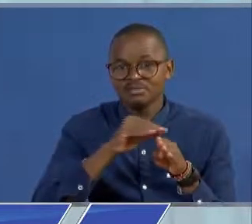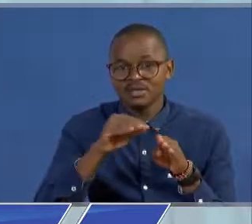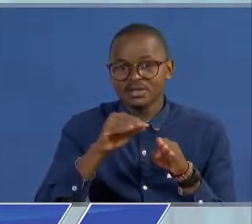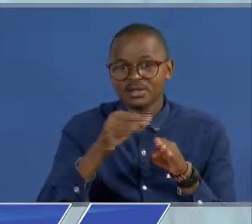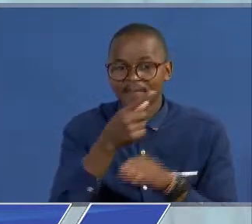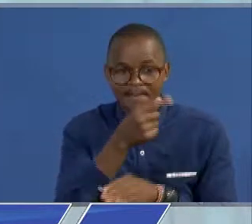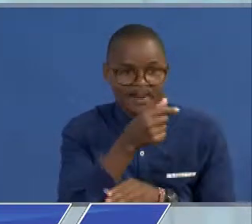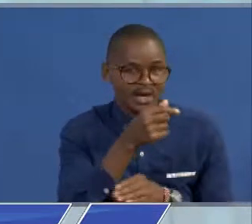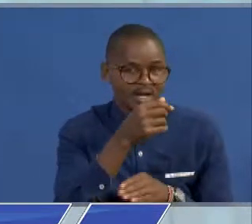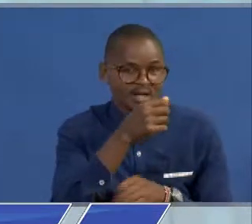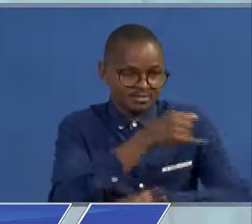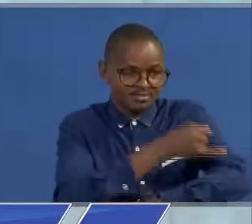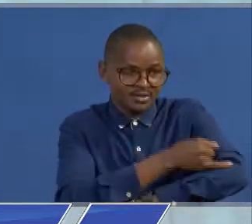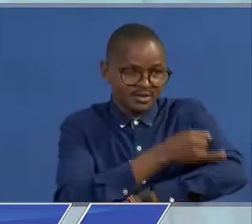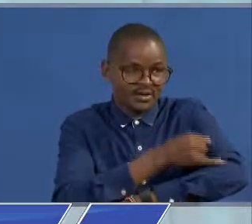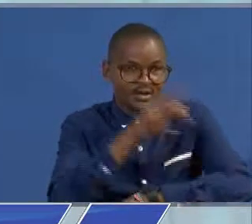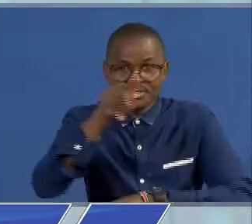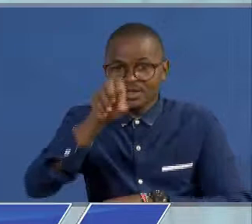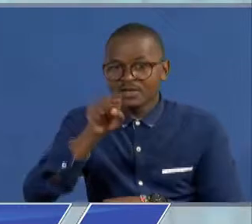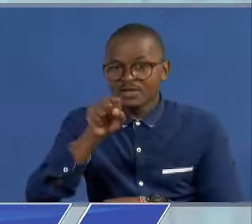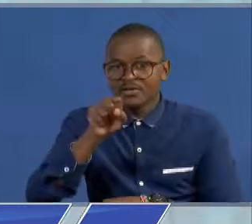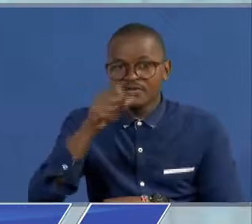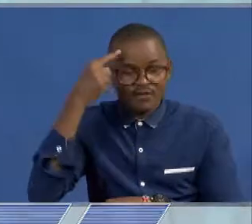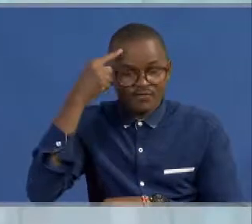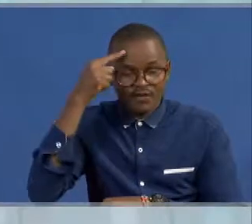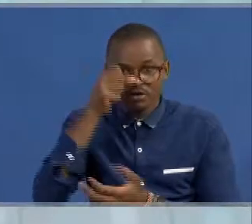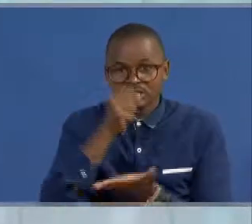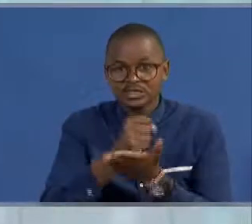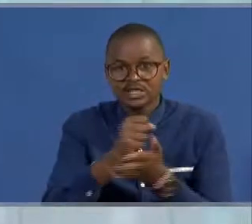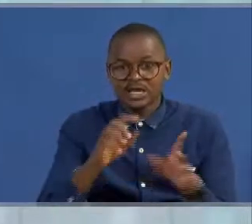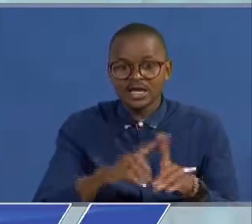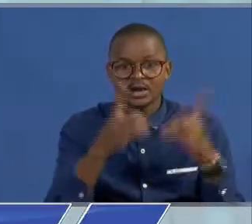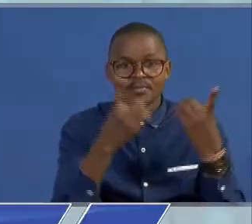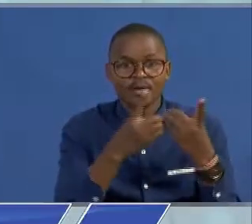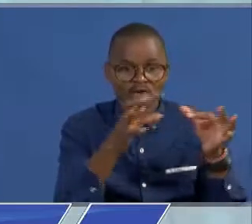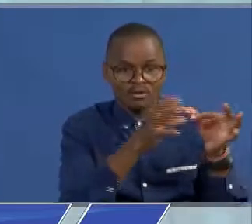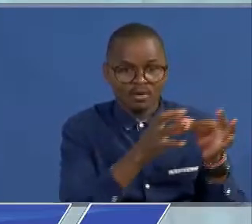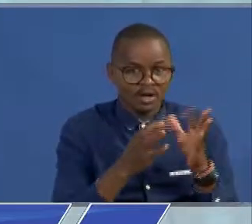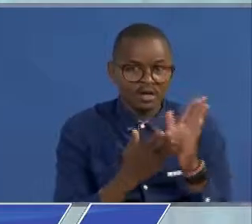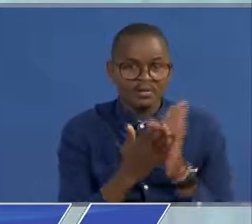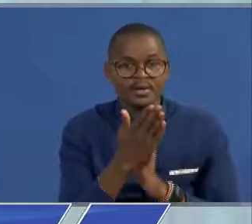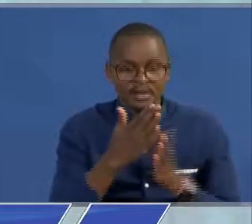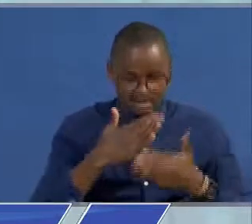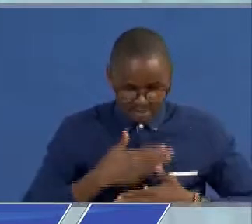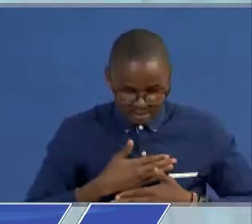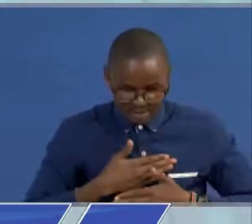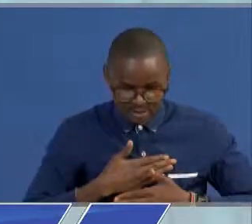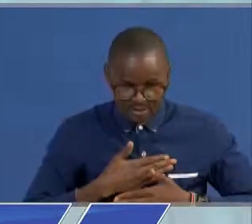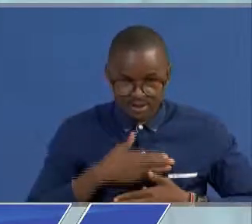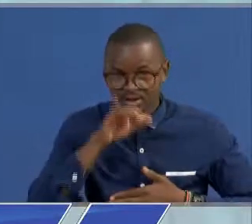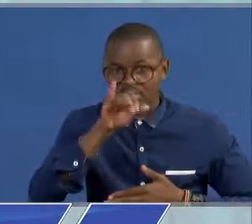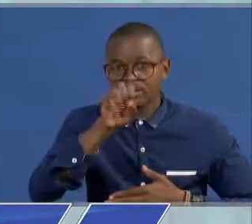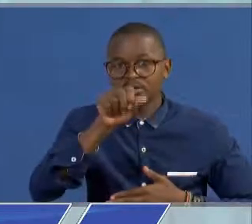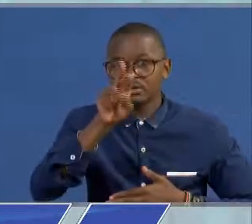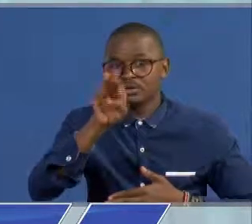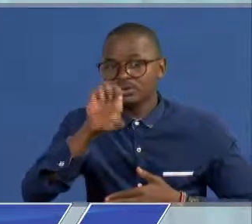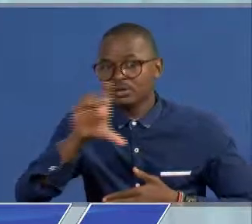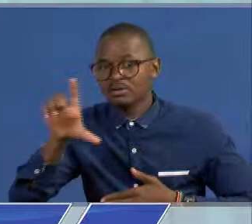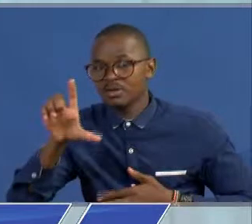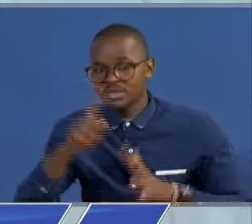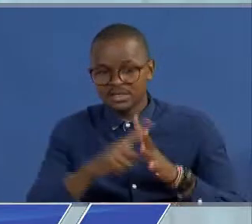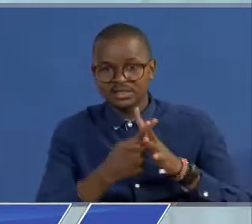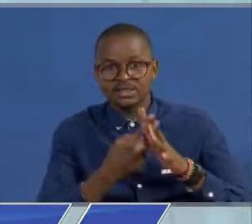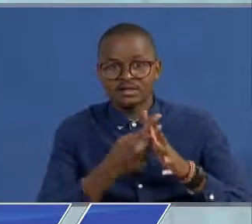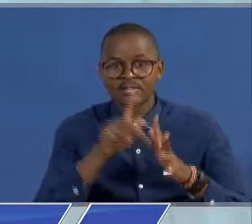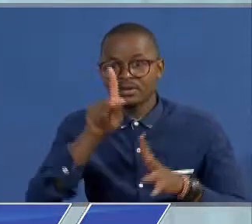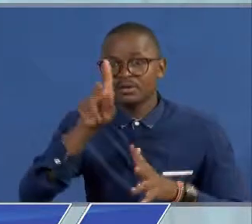and money institutions, rather, the Principal Secretary for State Department of Cooperative Development, Honorable Ali Noor Ismail, has today launched